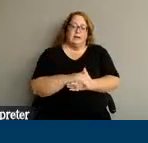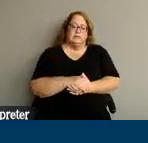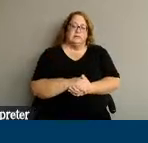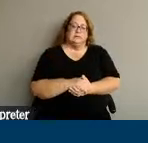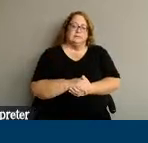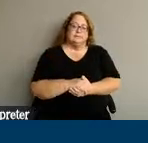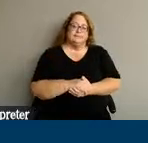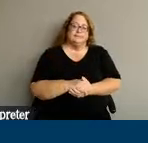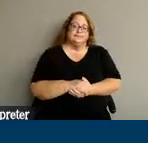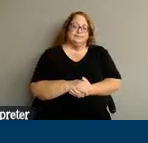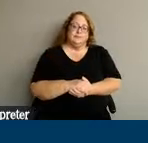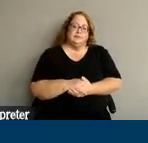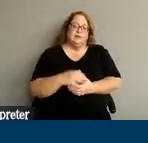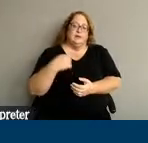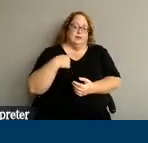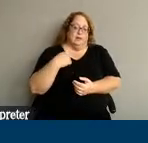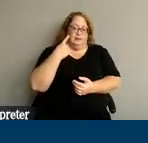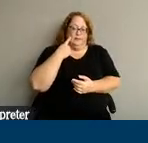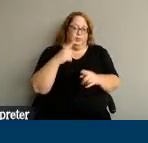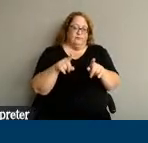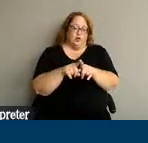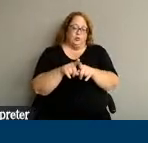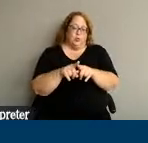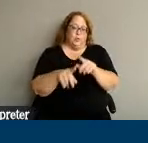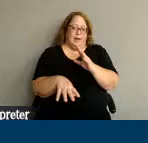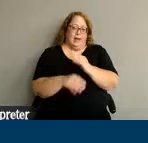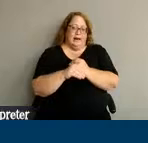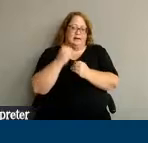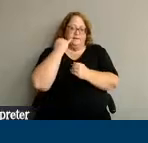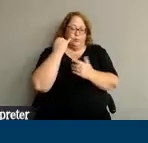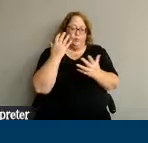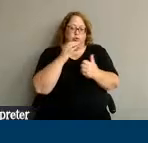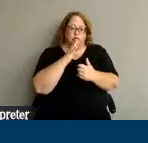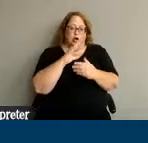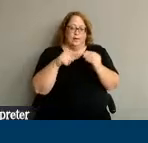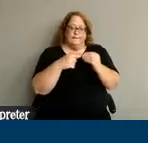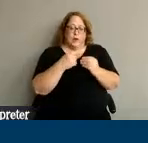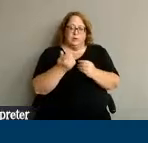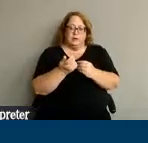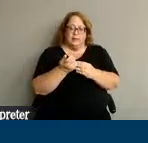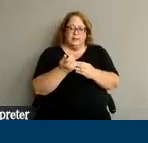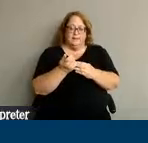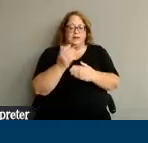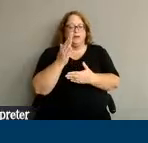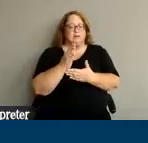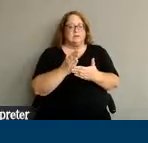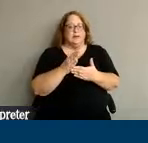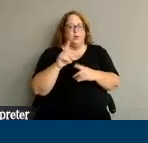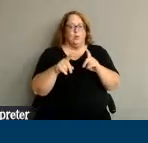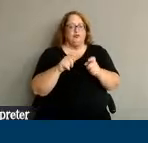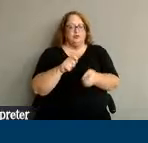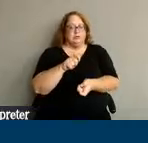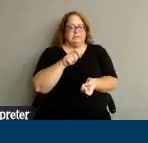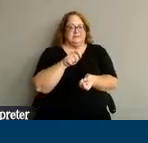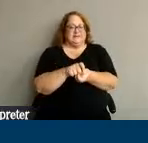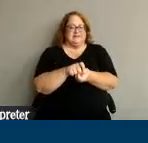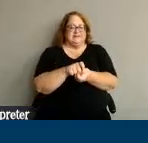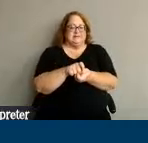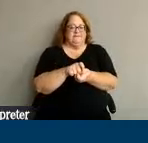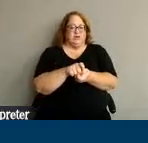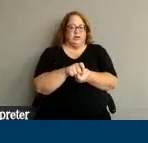place. I think that we've also added, and we're going to talk about this in a little bit, some questions specific